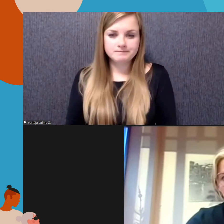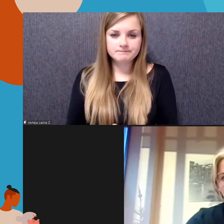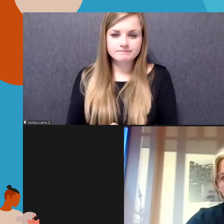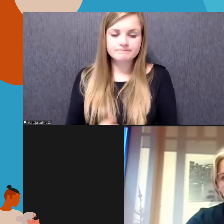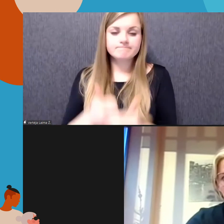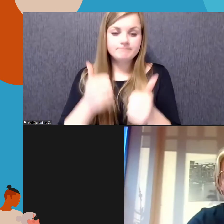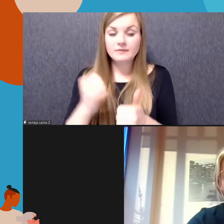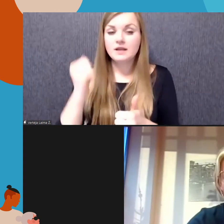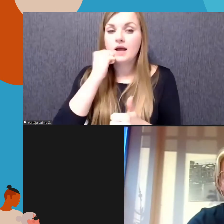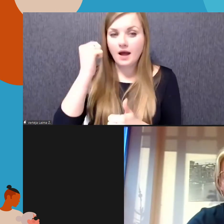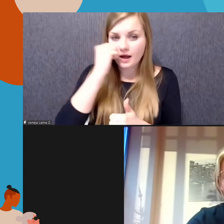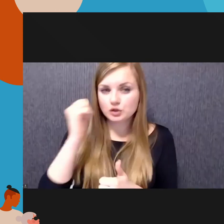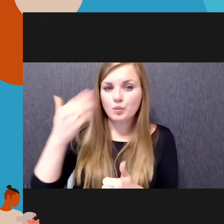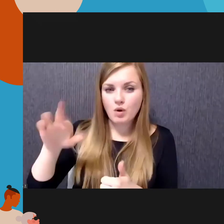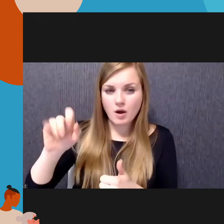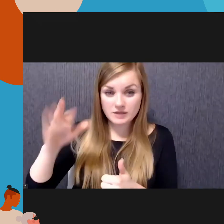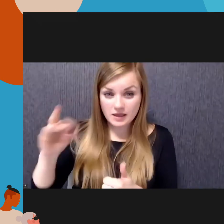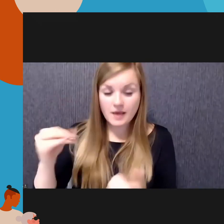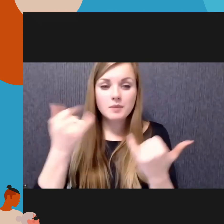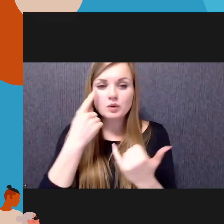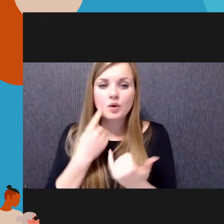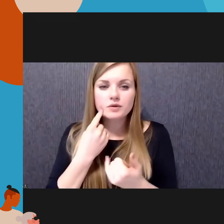specific situation. Thank you, Ms.